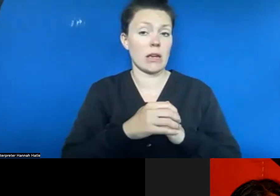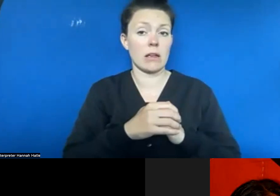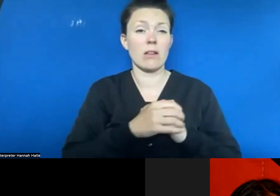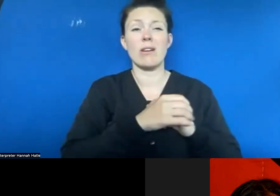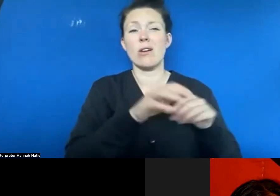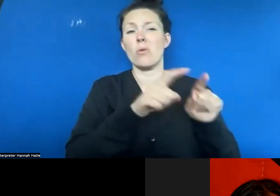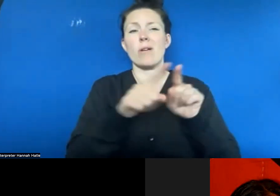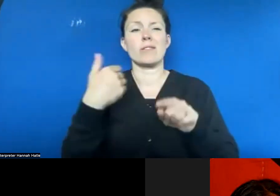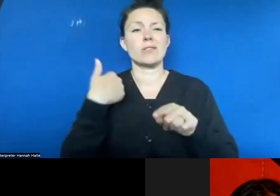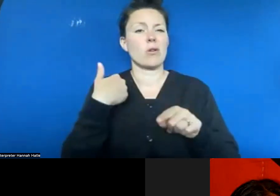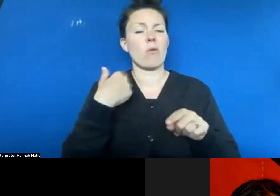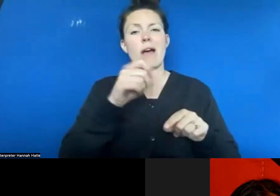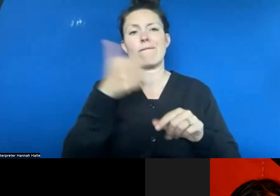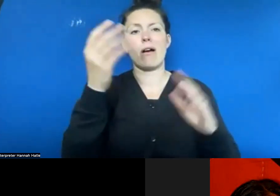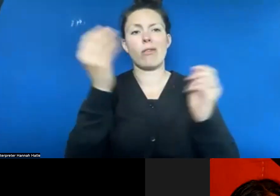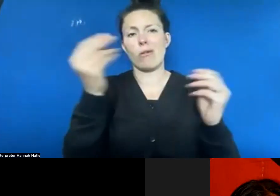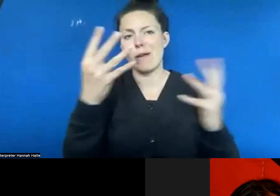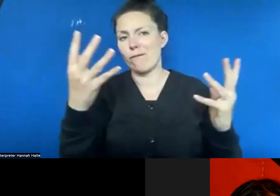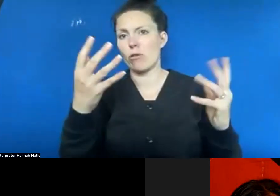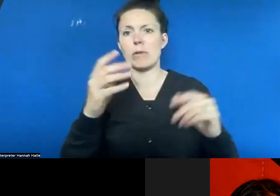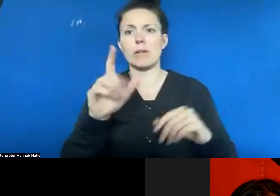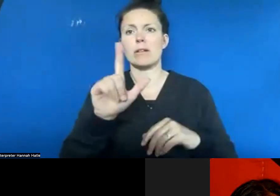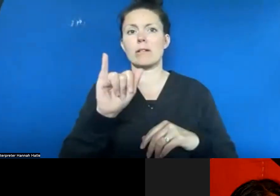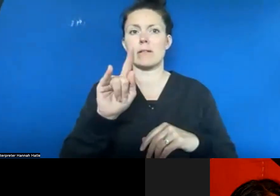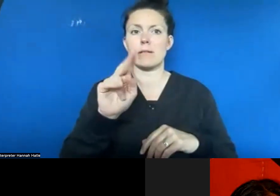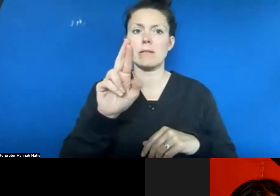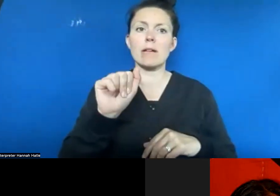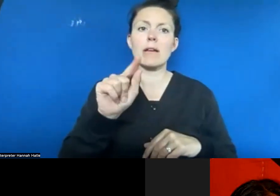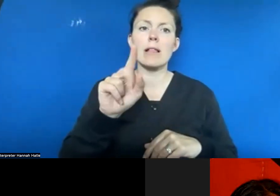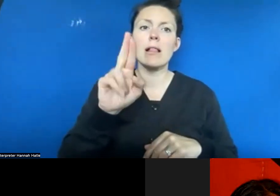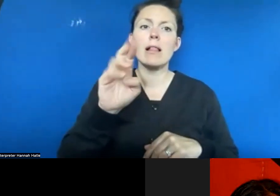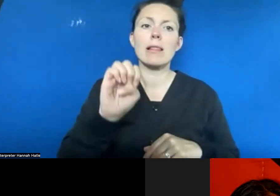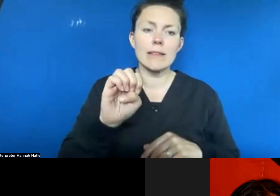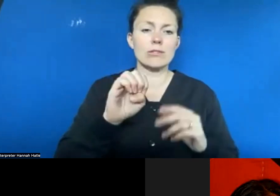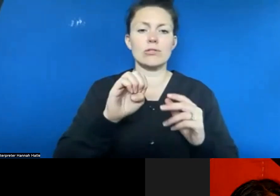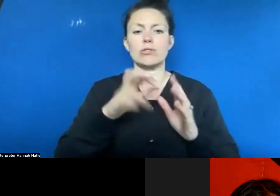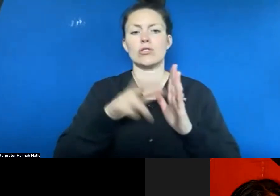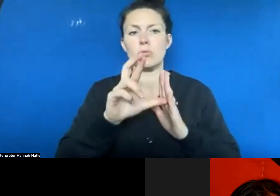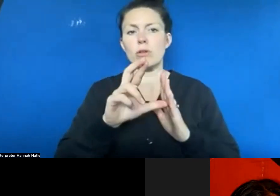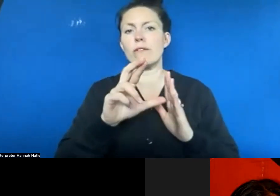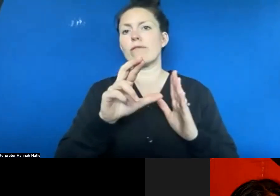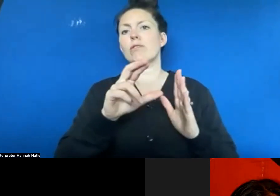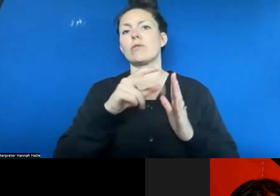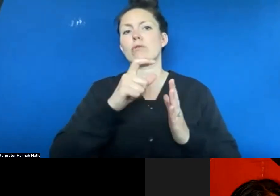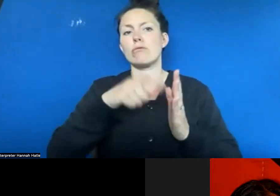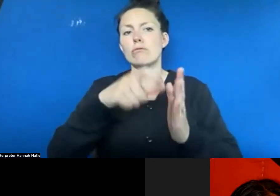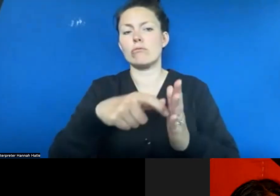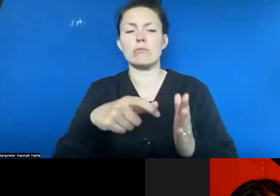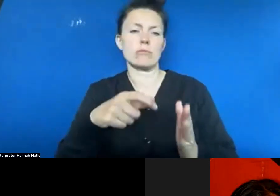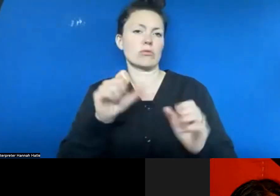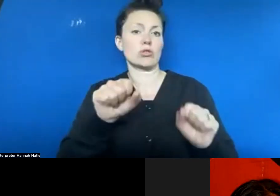information, literature review, other pieces of information out there that it's always good to know what's happening out